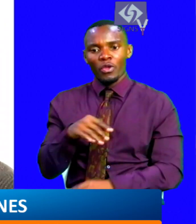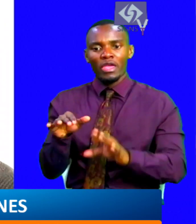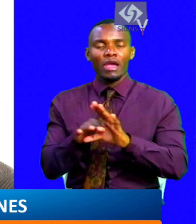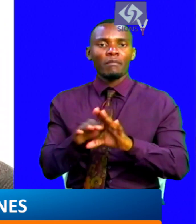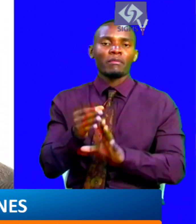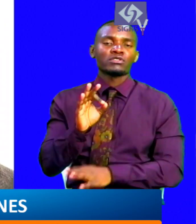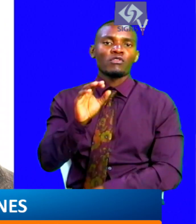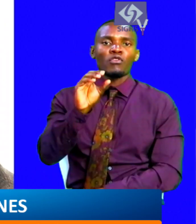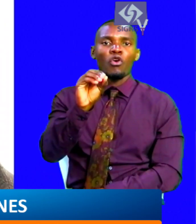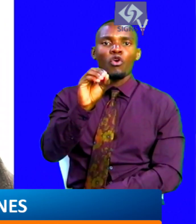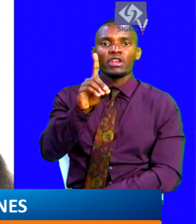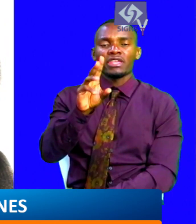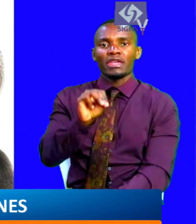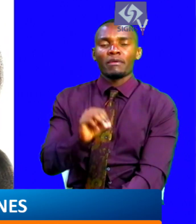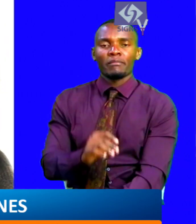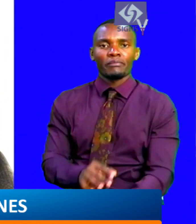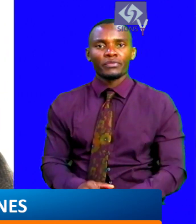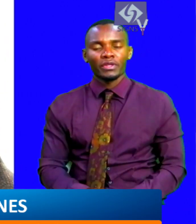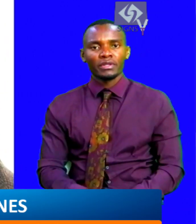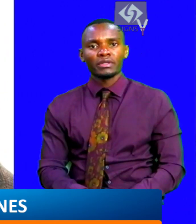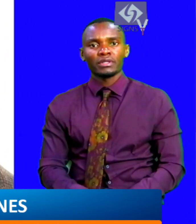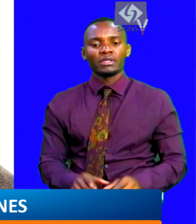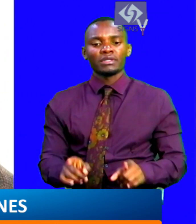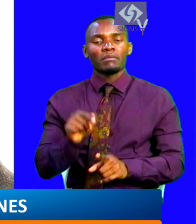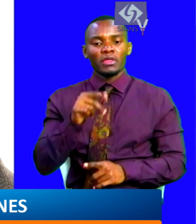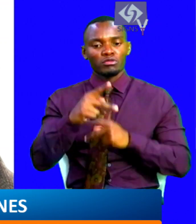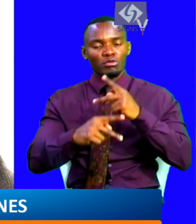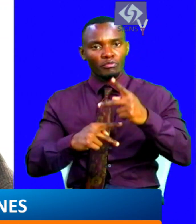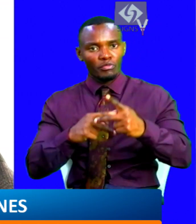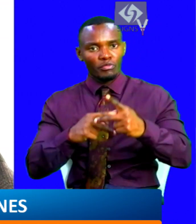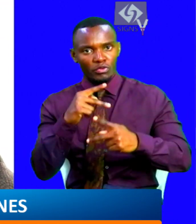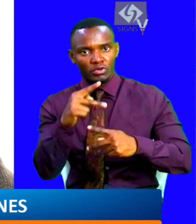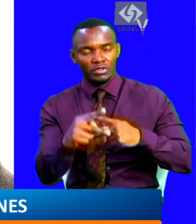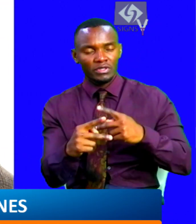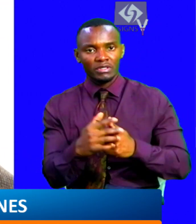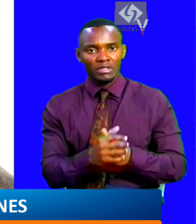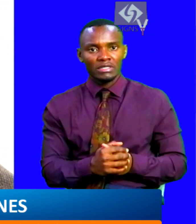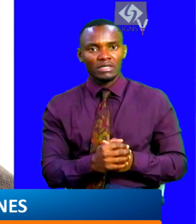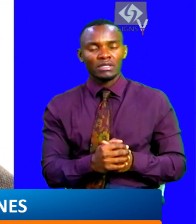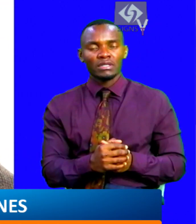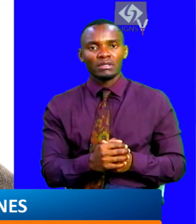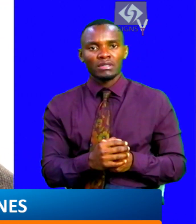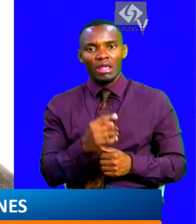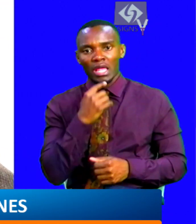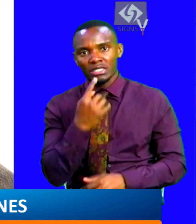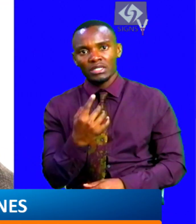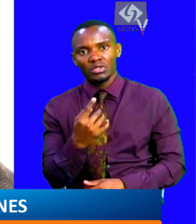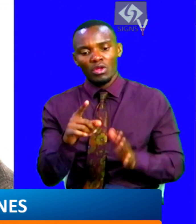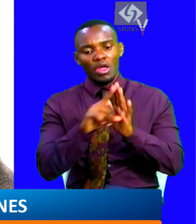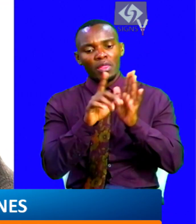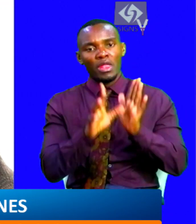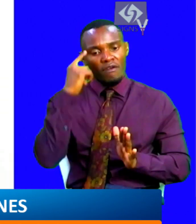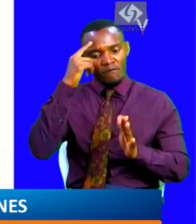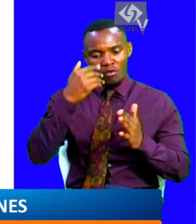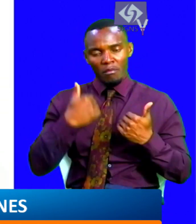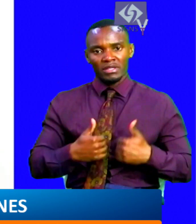identification cards for purposes of ascertaining whether we are members of ODM. There's nowhere in these procedures